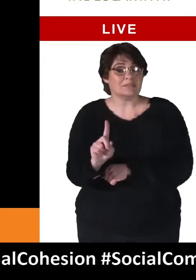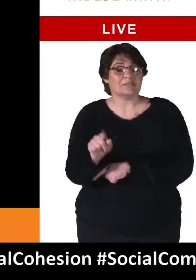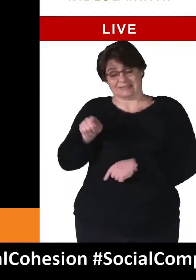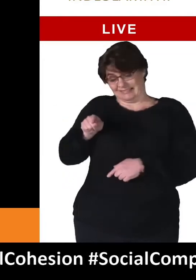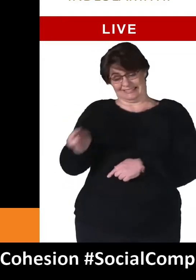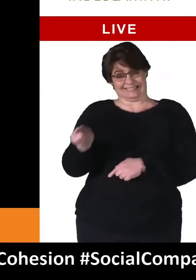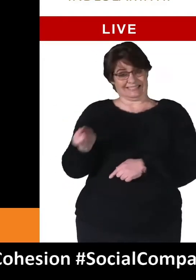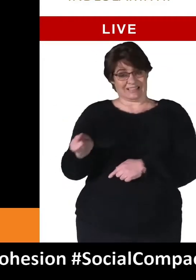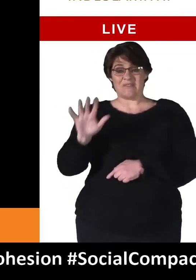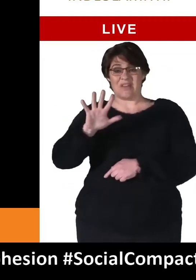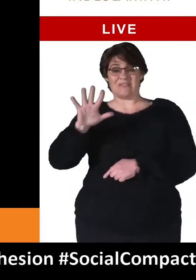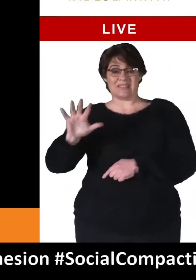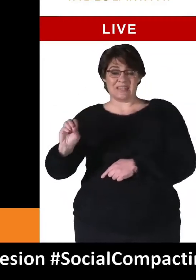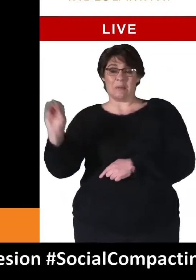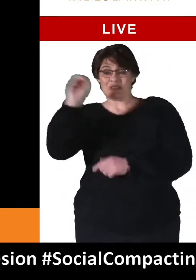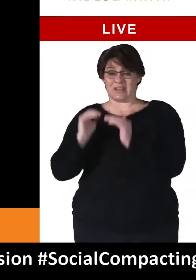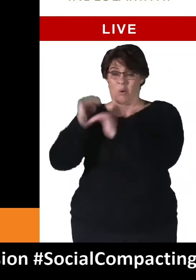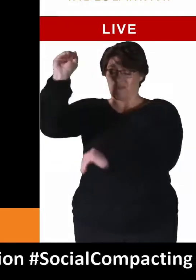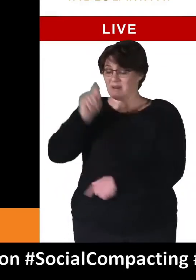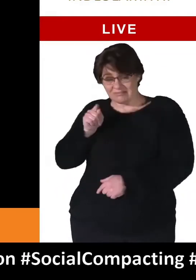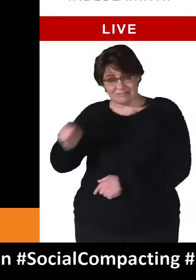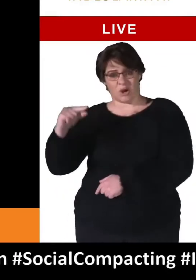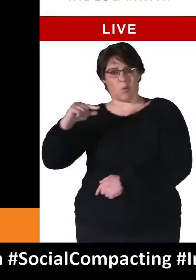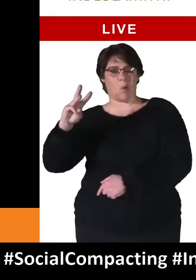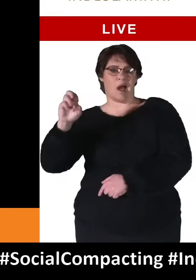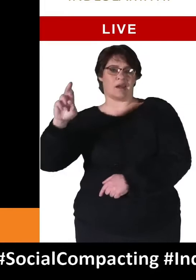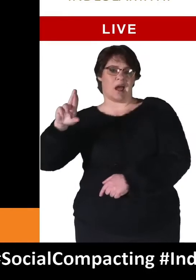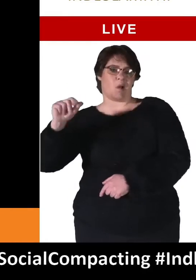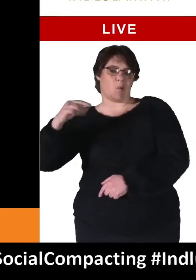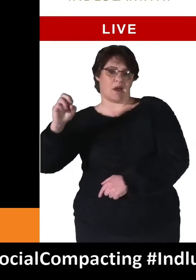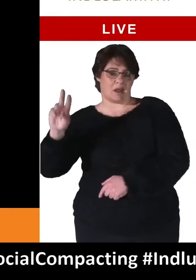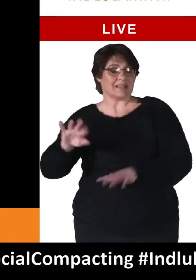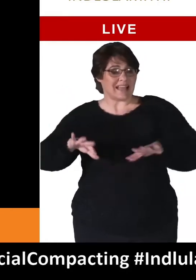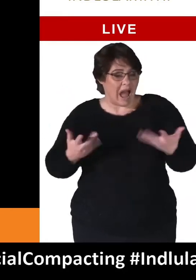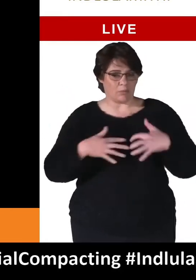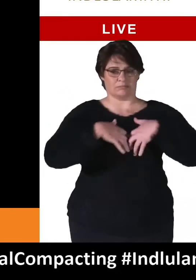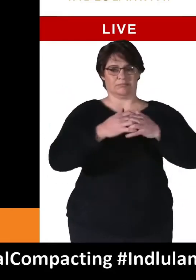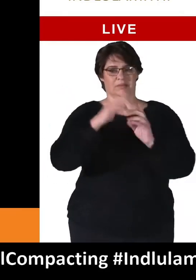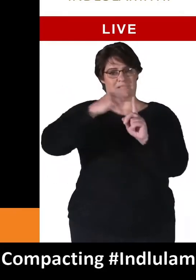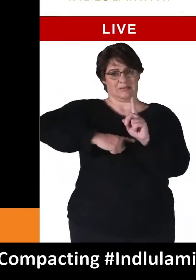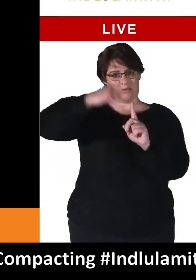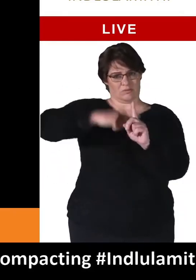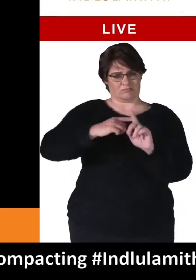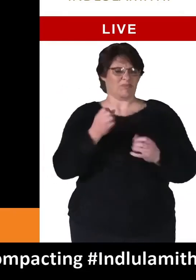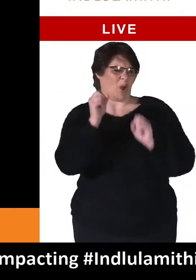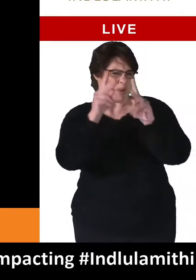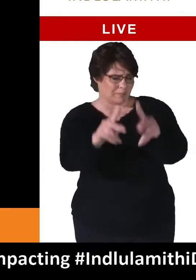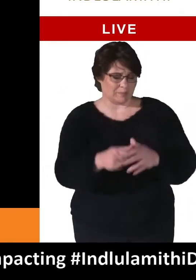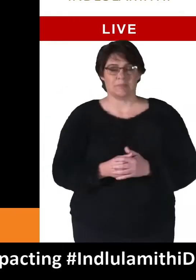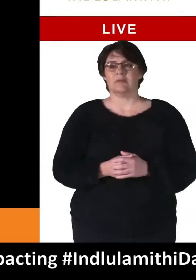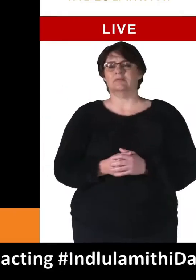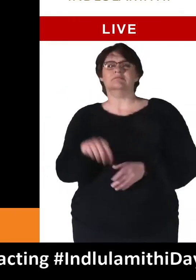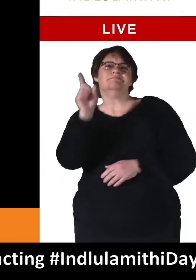in Gwara on that indicator. Gives you an example of how we set up the entire barometer. All right, let's start by looking